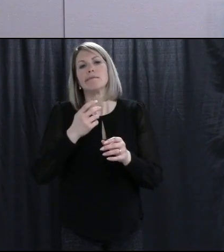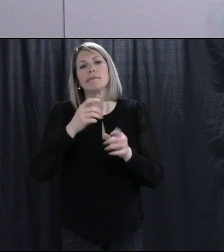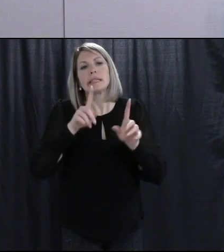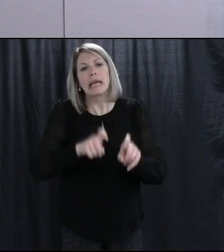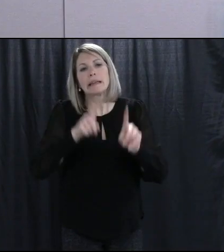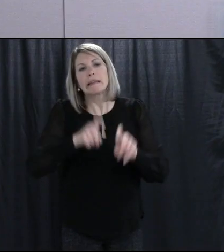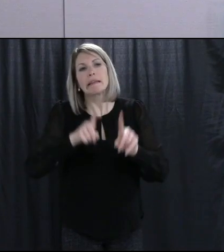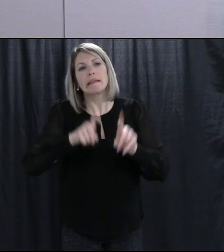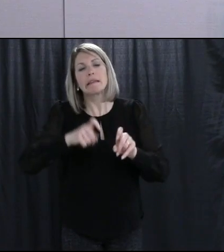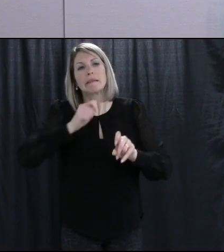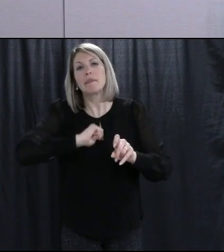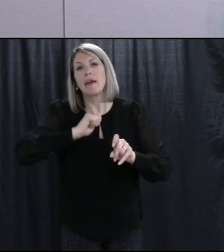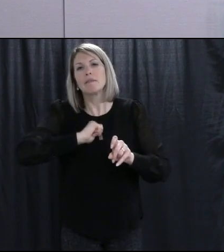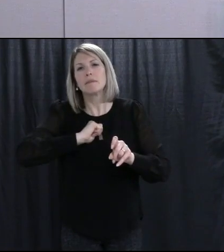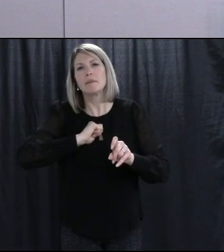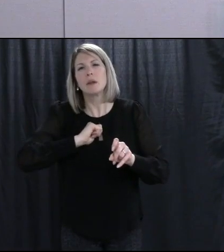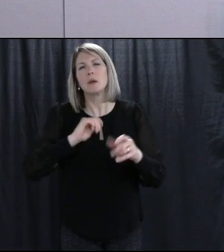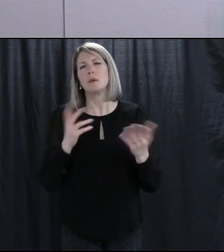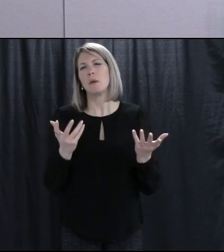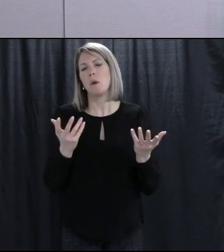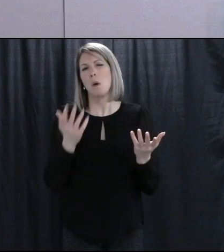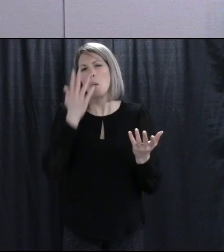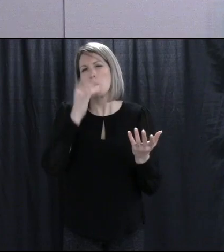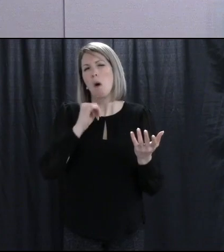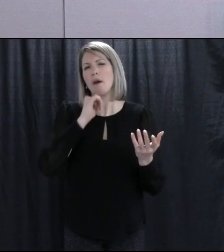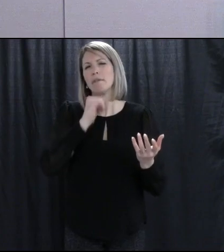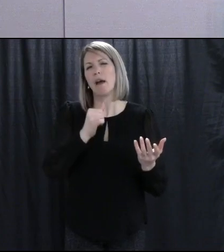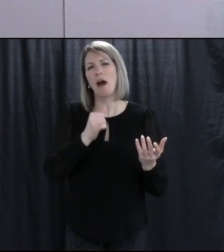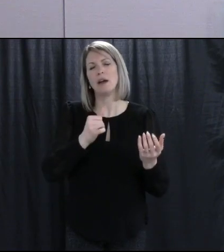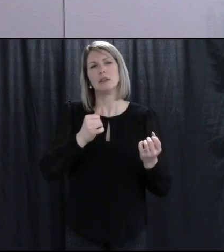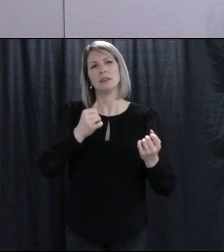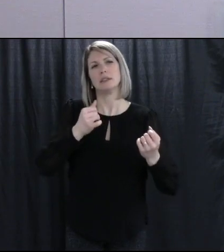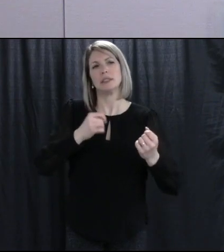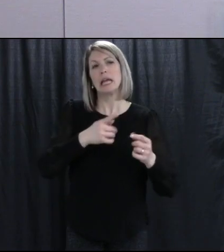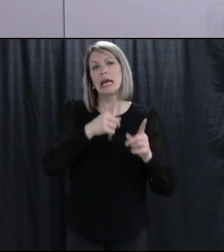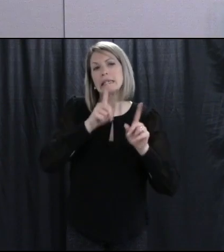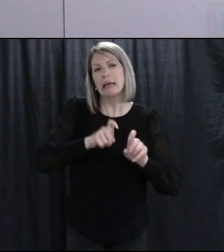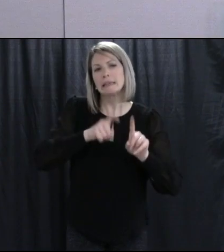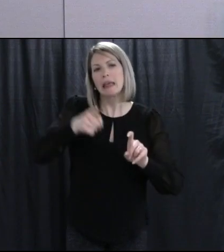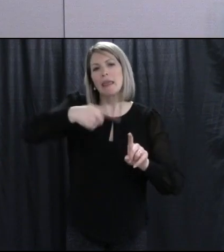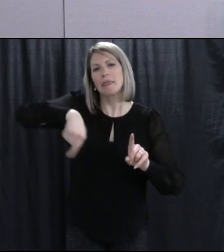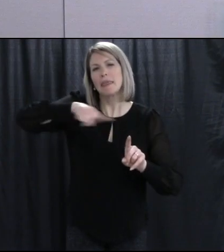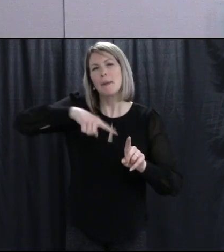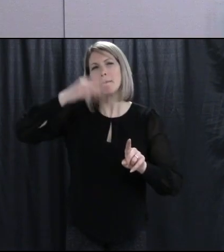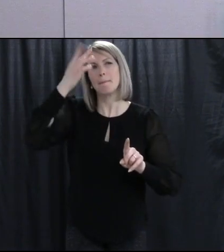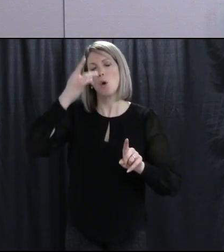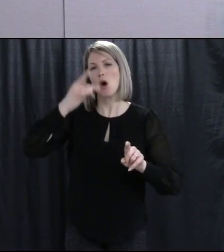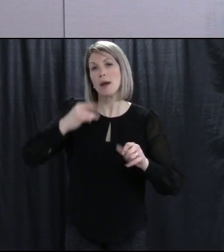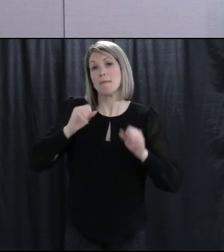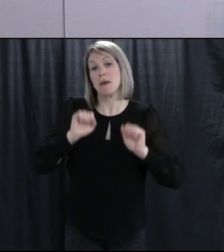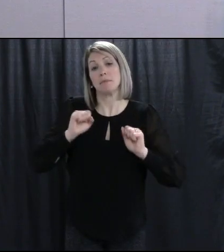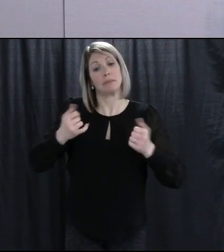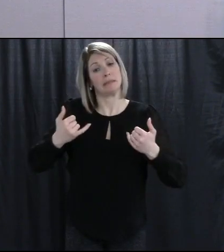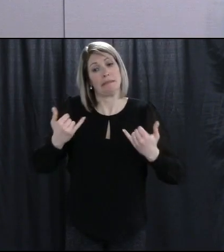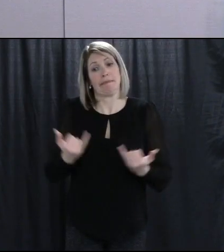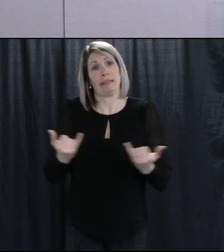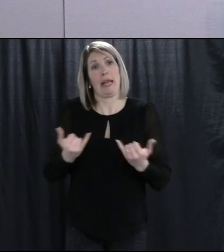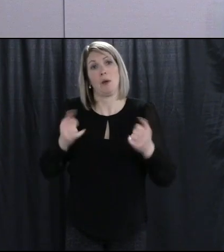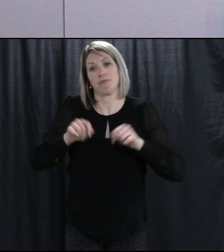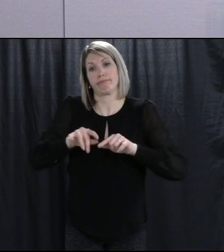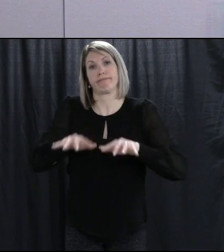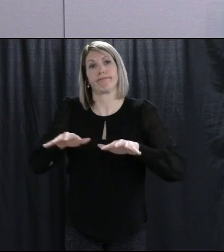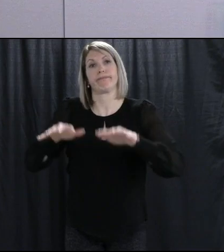and how can we say that there isn't any community transmission going on if we're not testing people like that to know whether or not they may